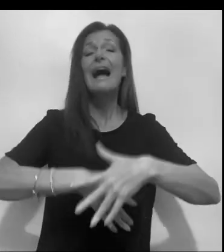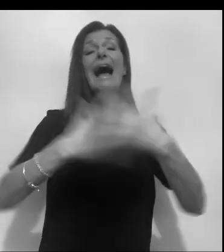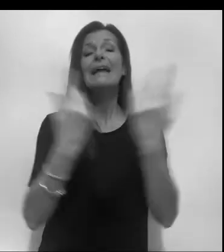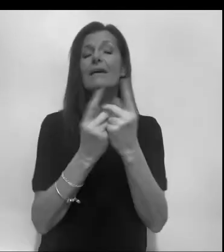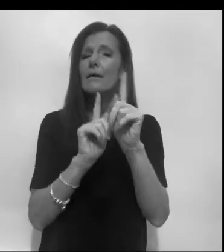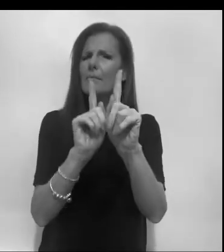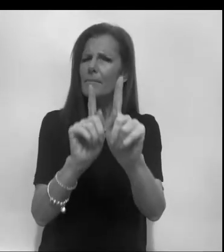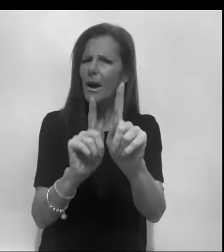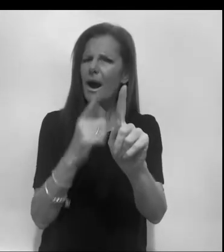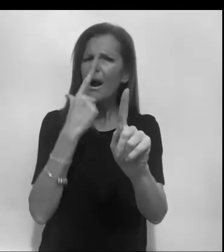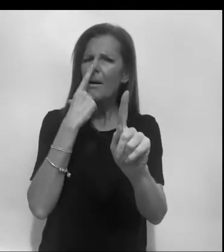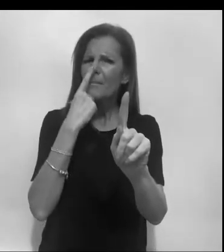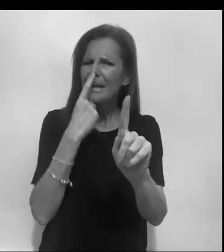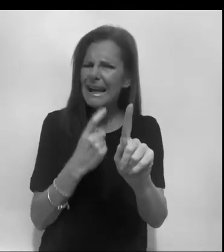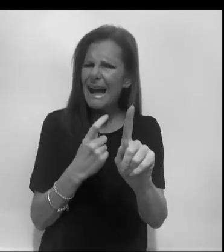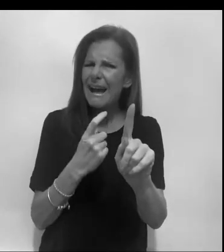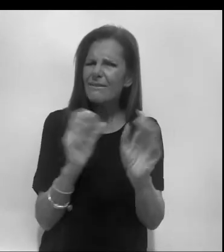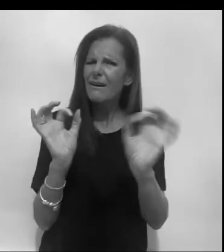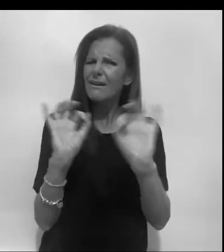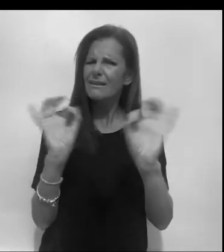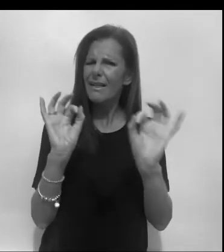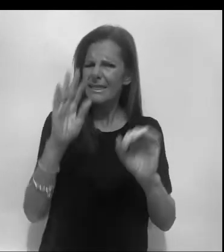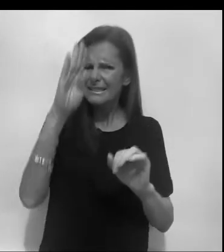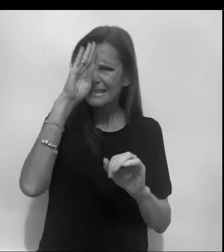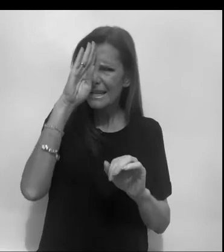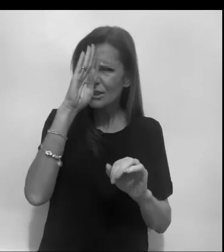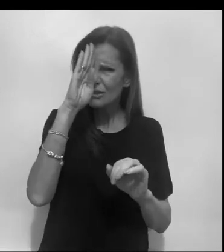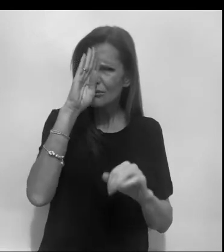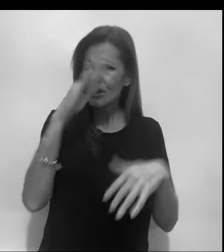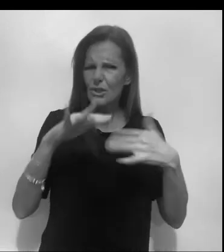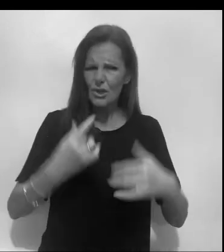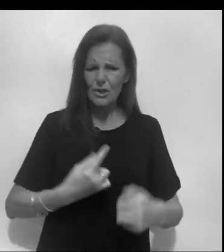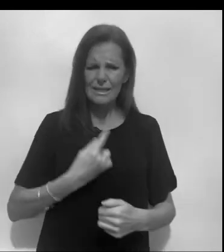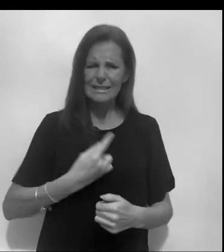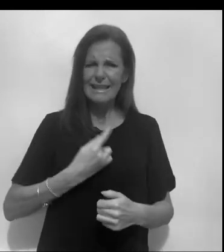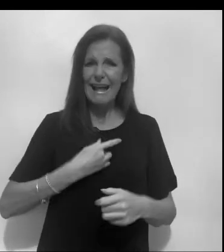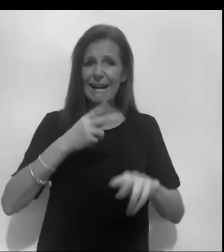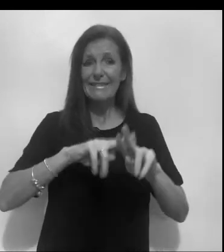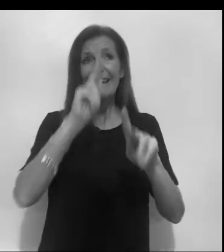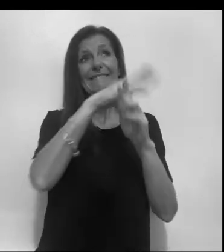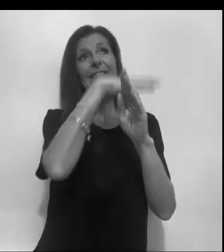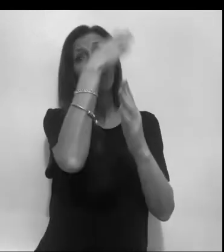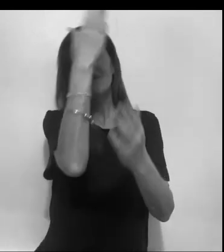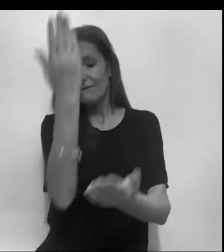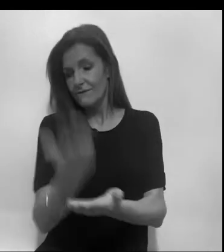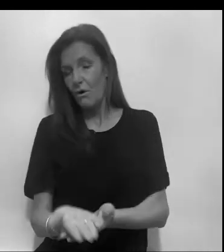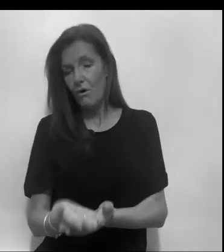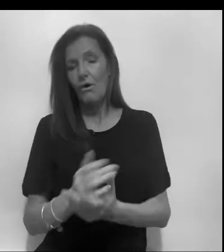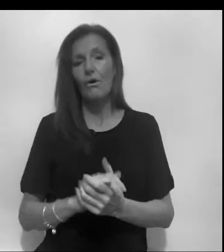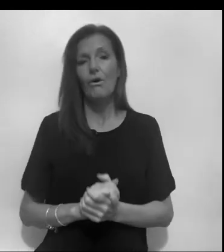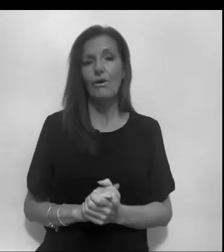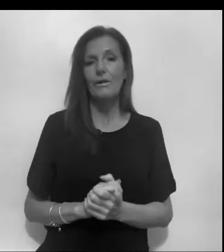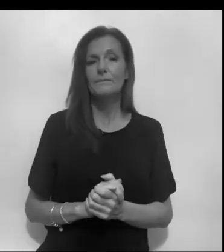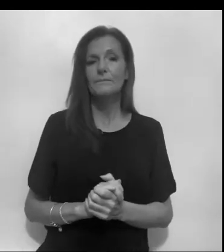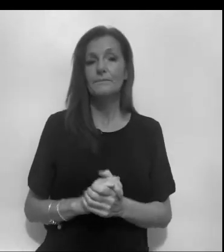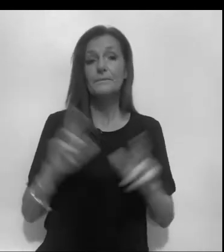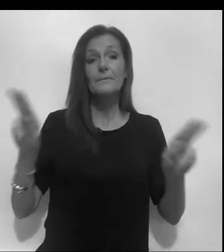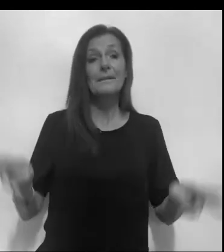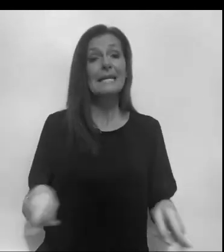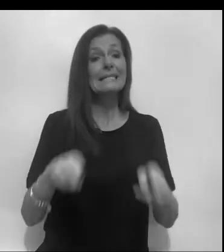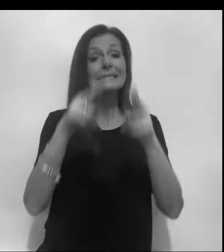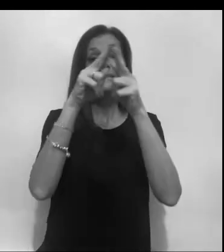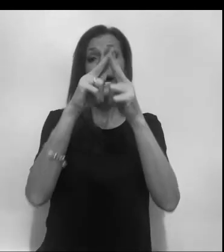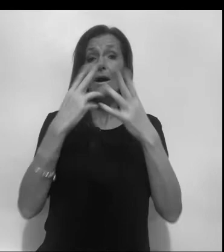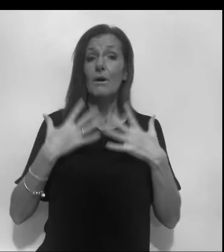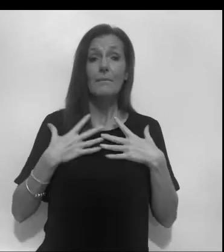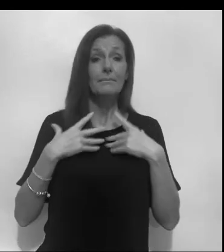not to use anything that could hurt you or anyone else if it fell over. Your tower can be any size and colour. You